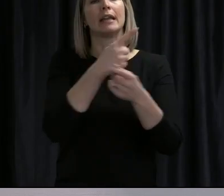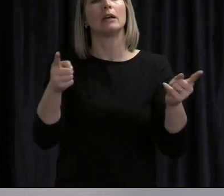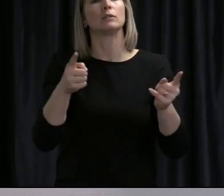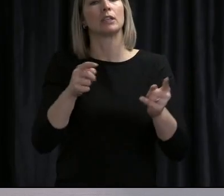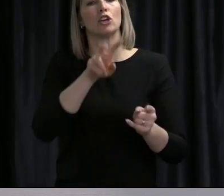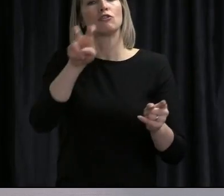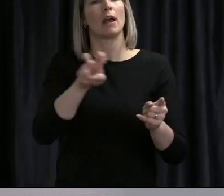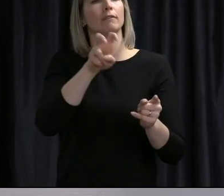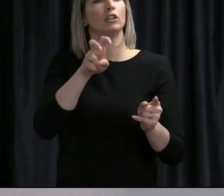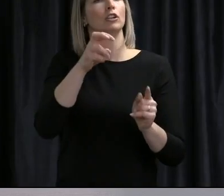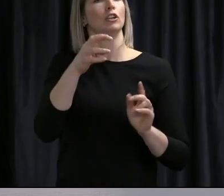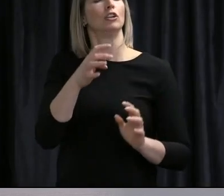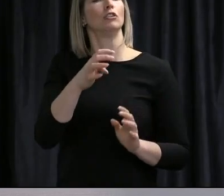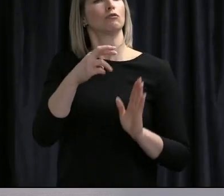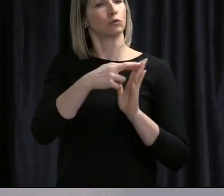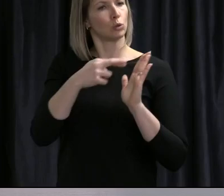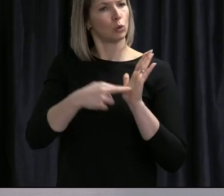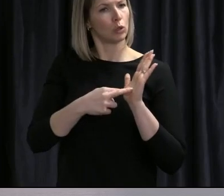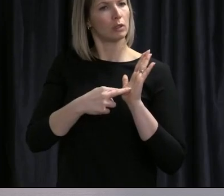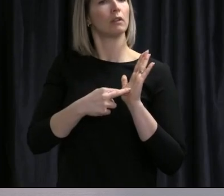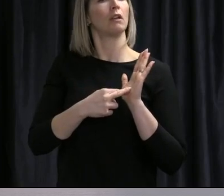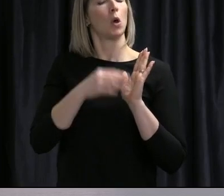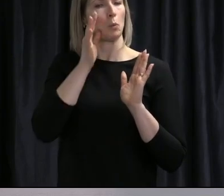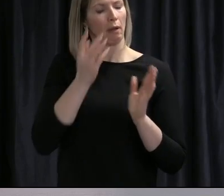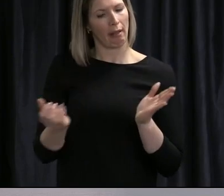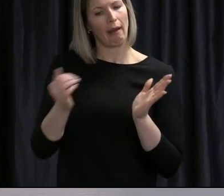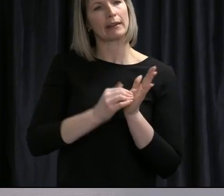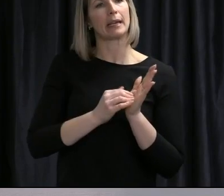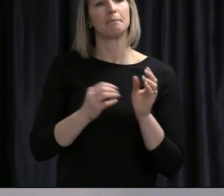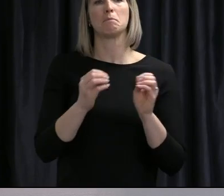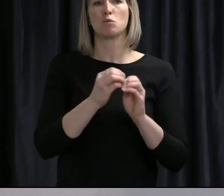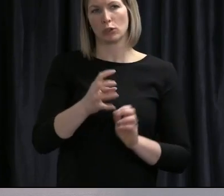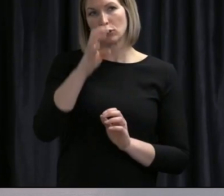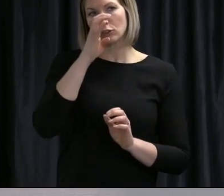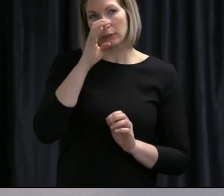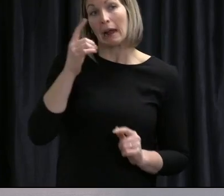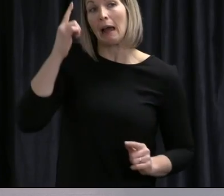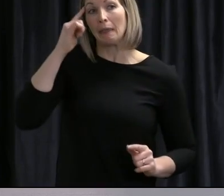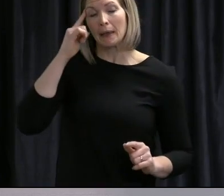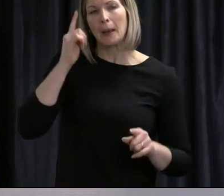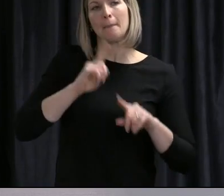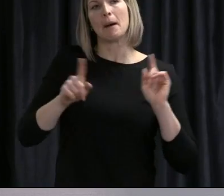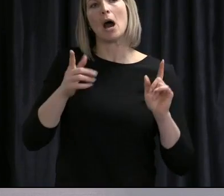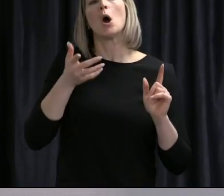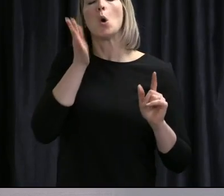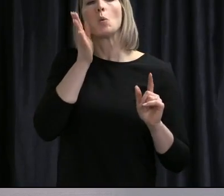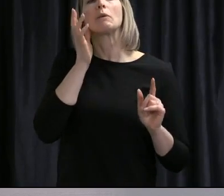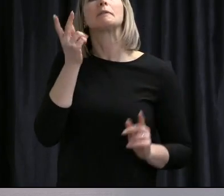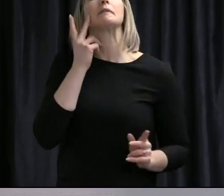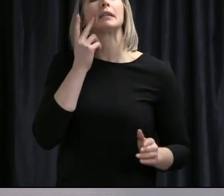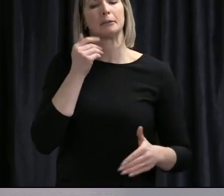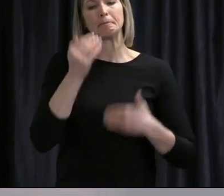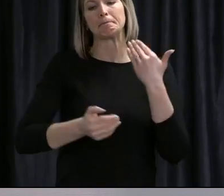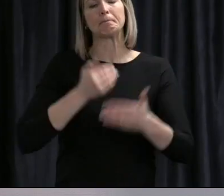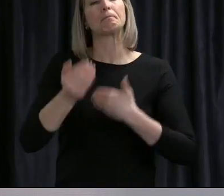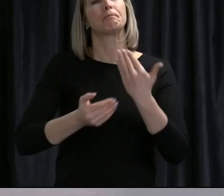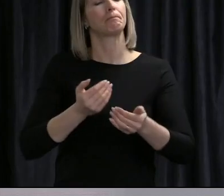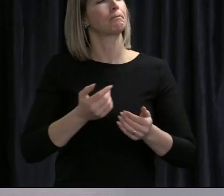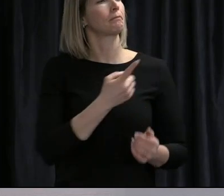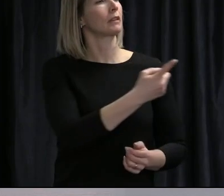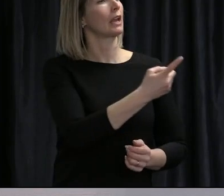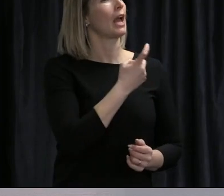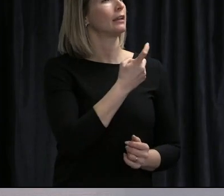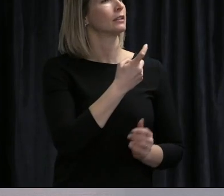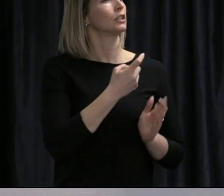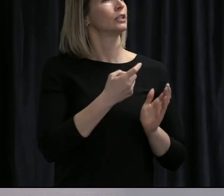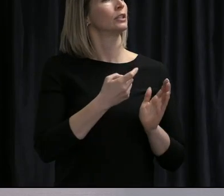how to apply that and how to inform people and how to communicate that in a way that makes sense. Mr. Haggie, Dr. Fitzgerald, in terms of